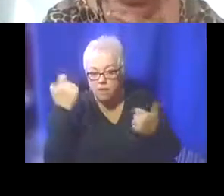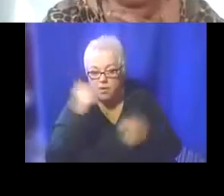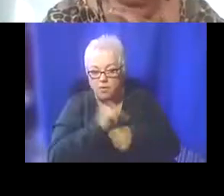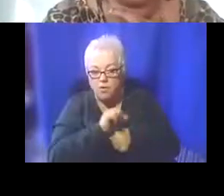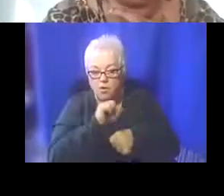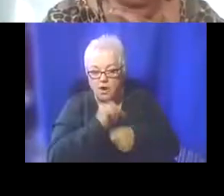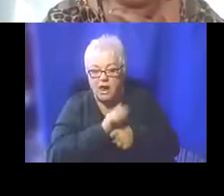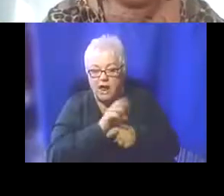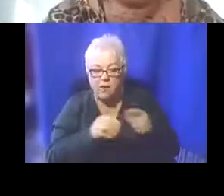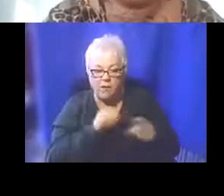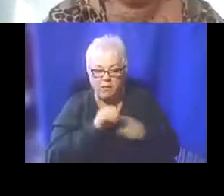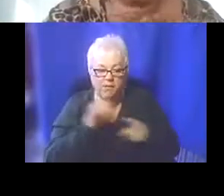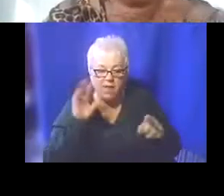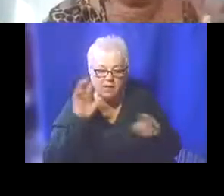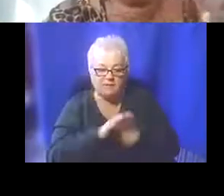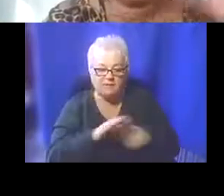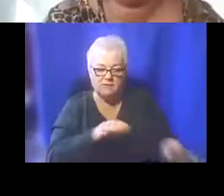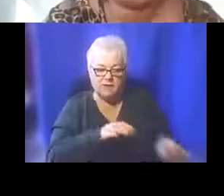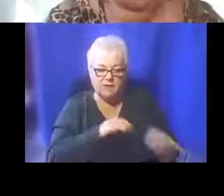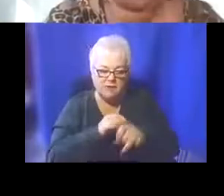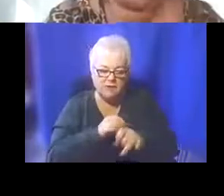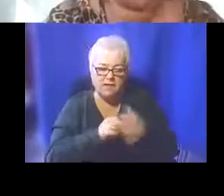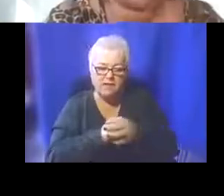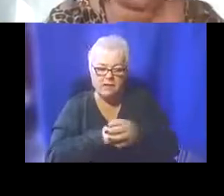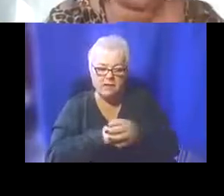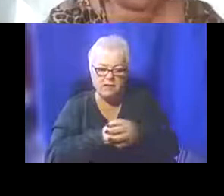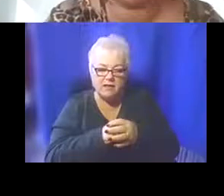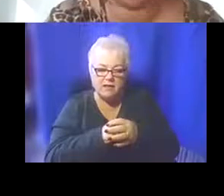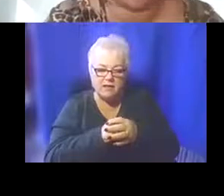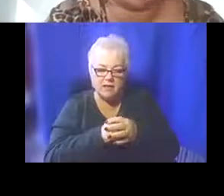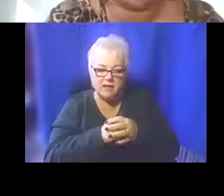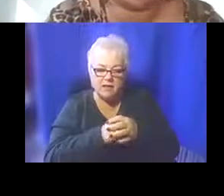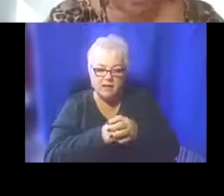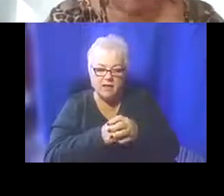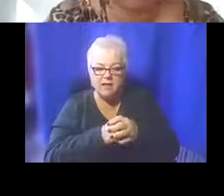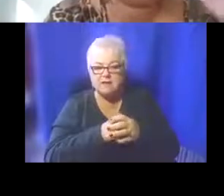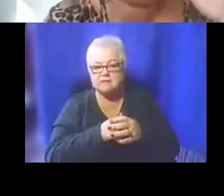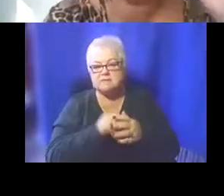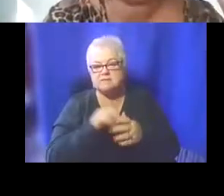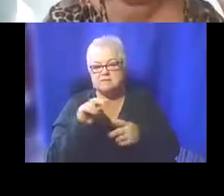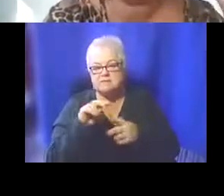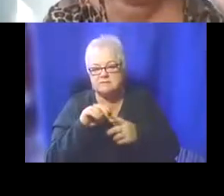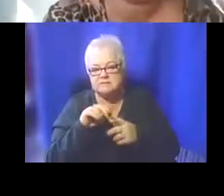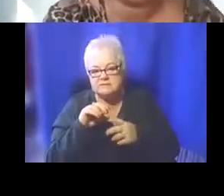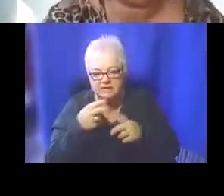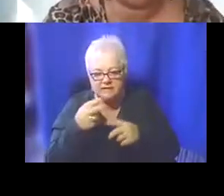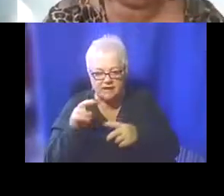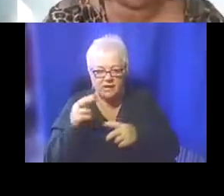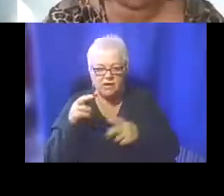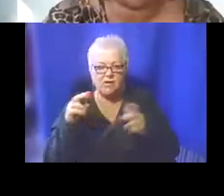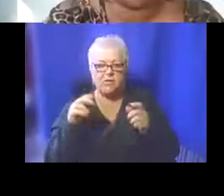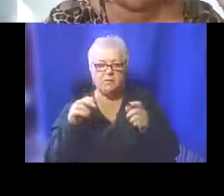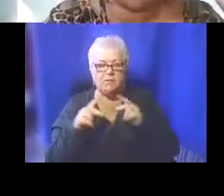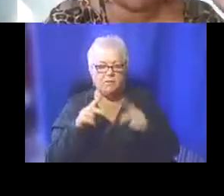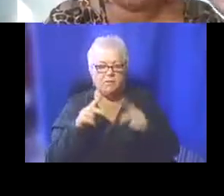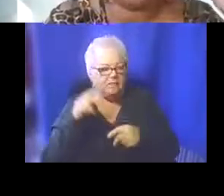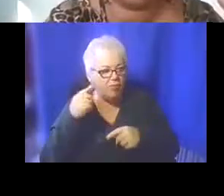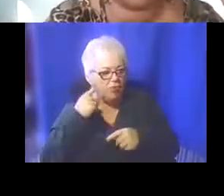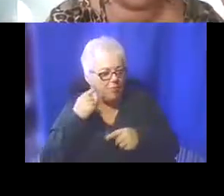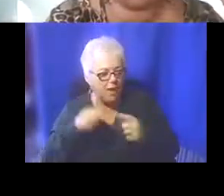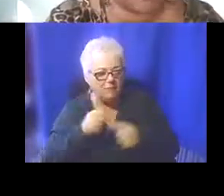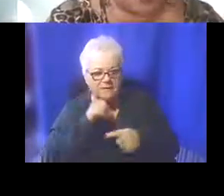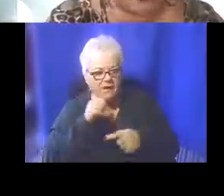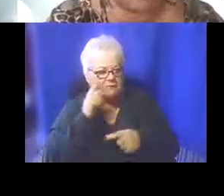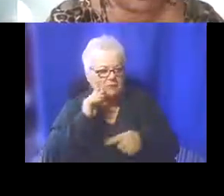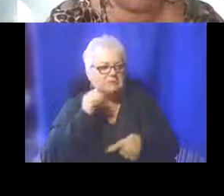impacts us as well is really important. So what in the world is secondary or vicarious trauma? Folks might have heard about it. It's